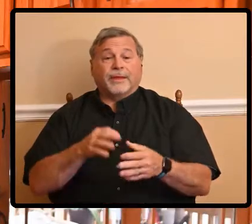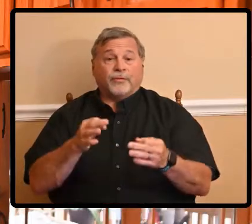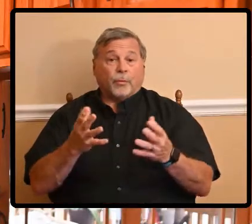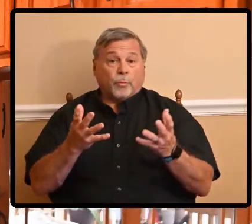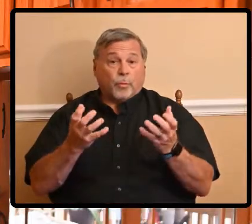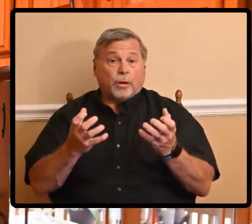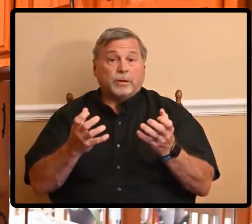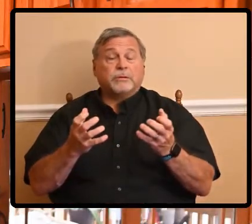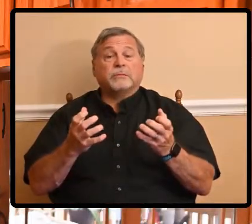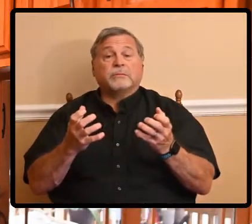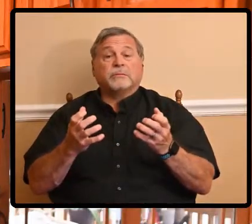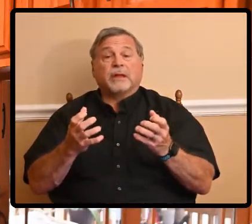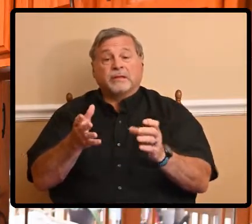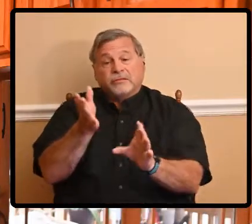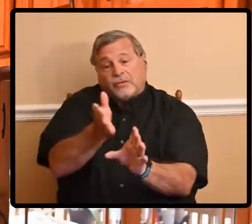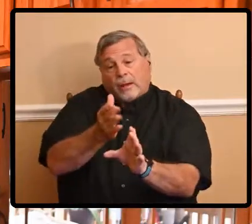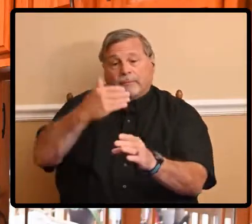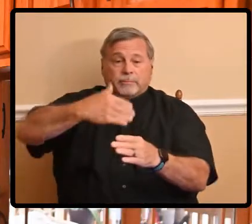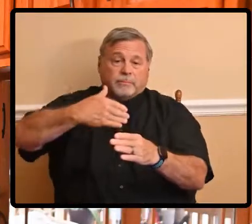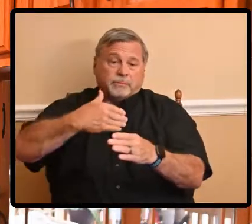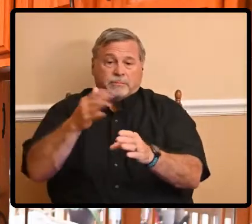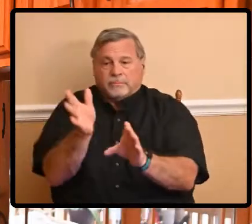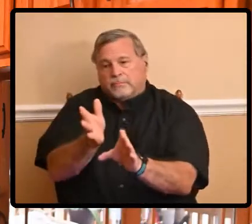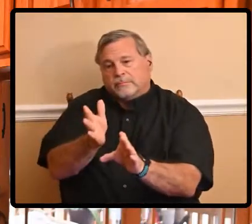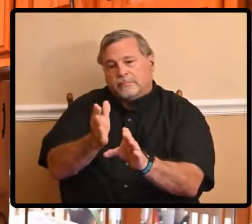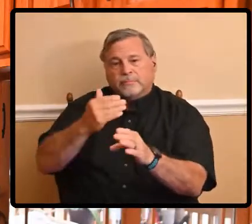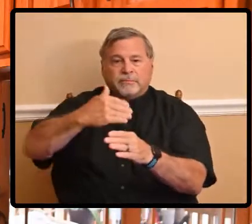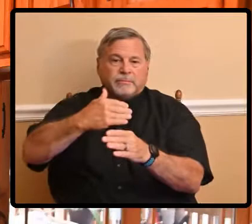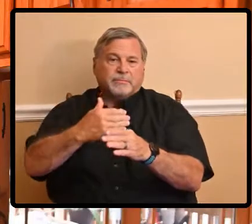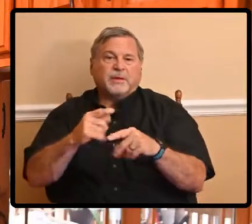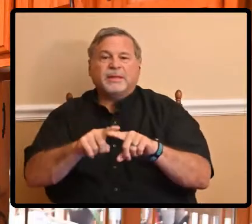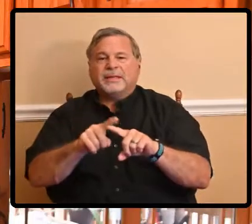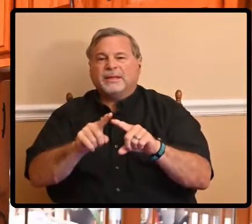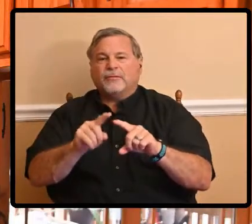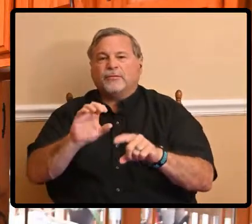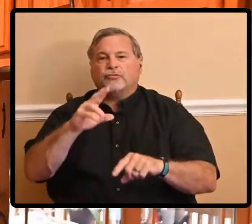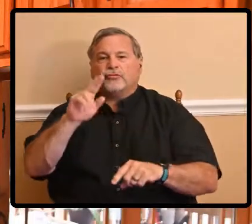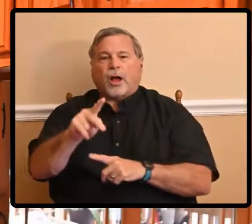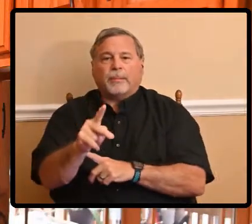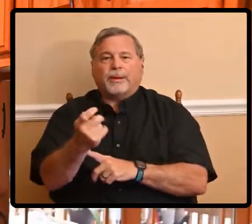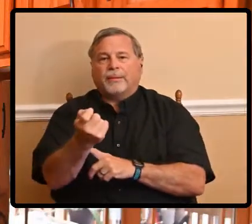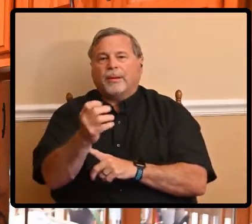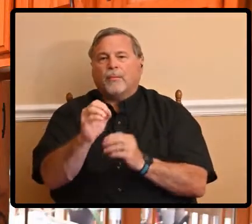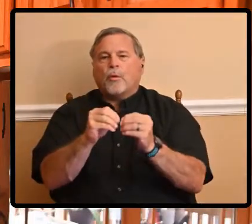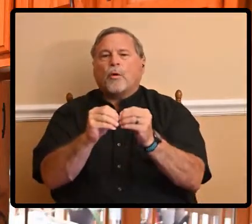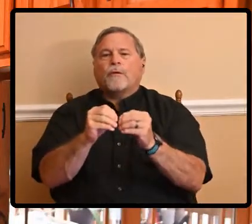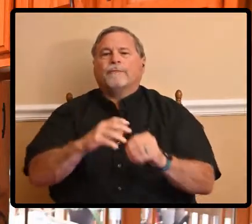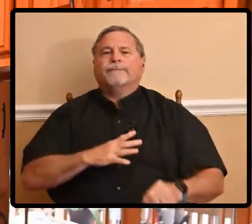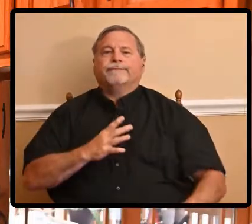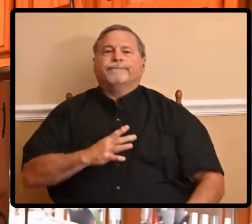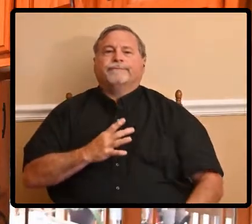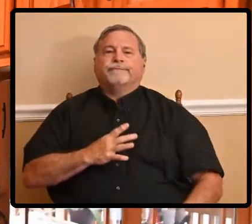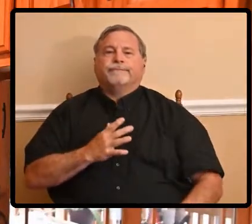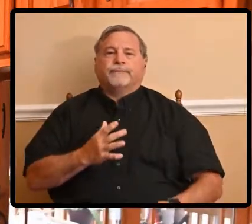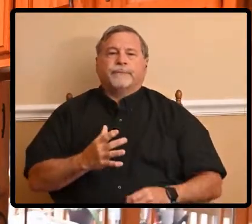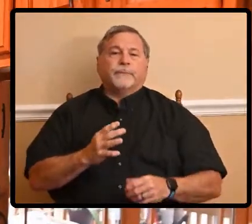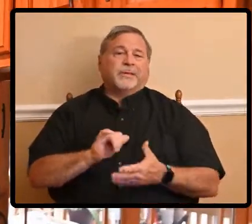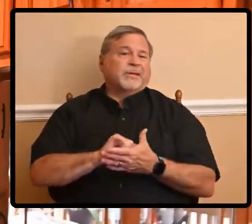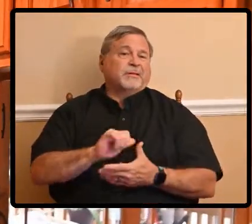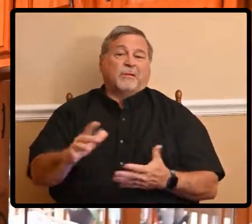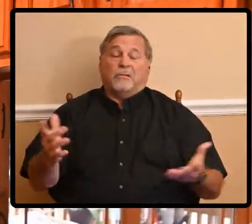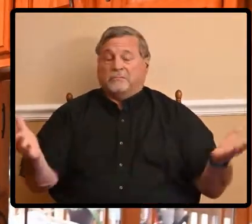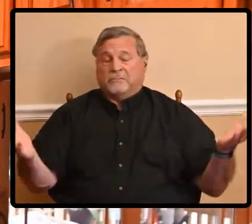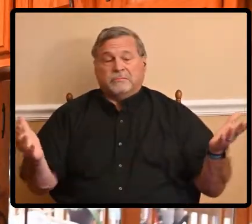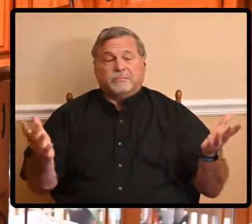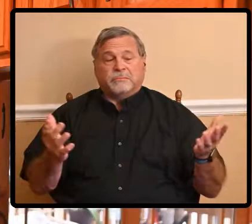Now if you want to, you can take that and go the other direction on it, just to give it a different chop if you want a little bit finer. But that's